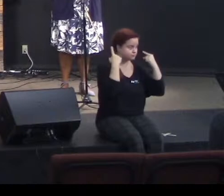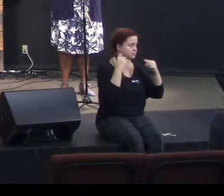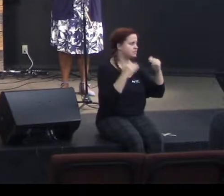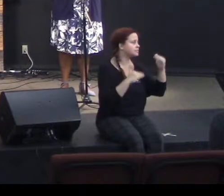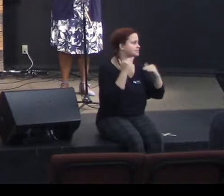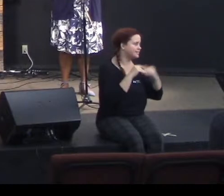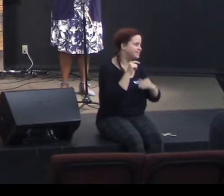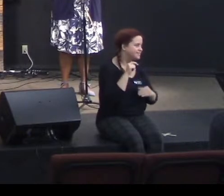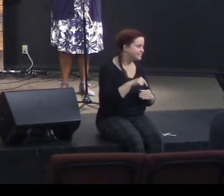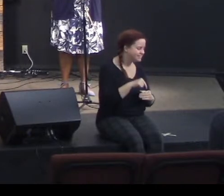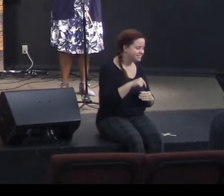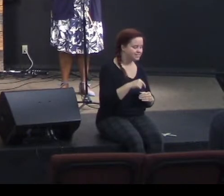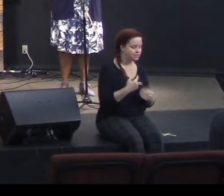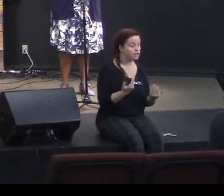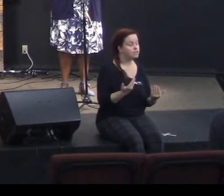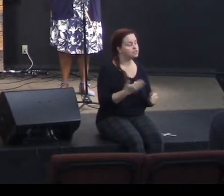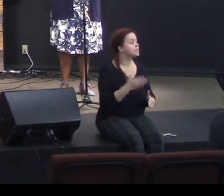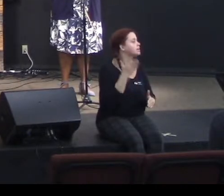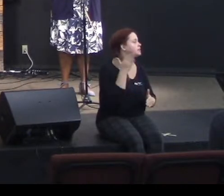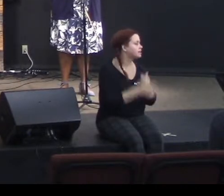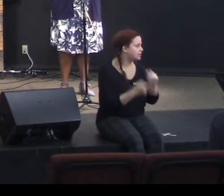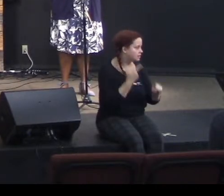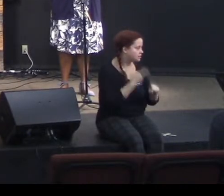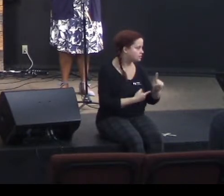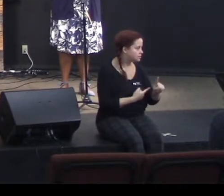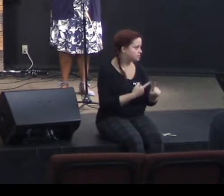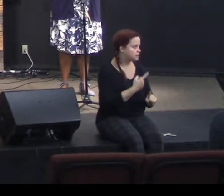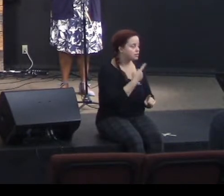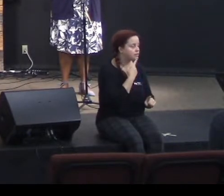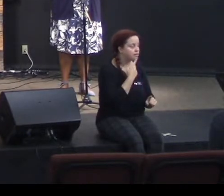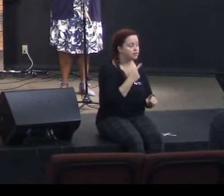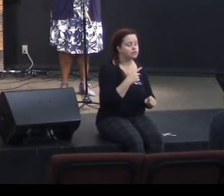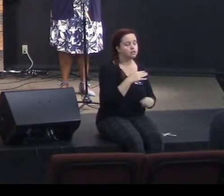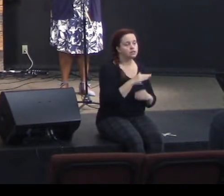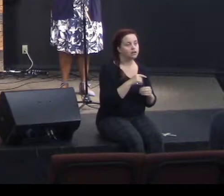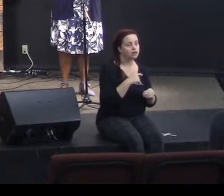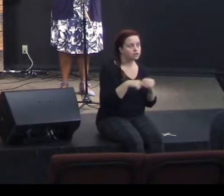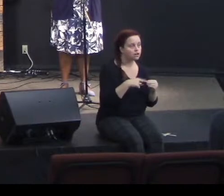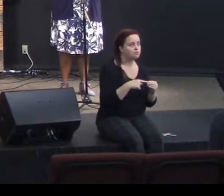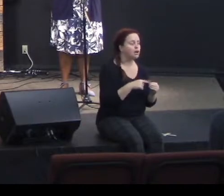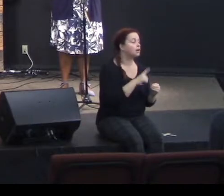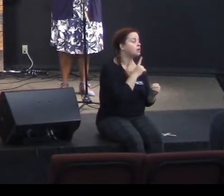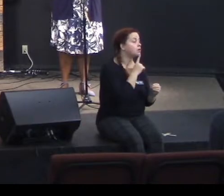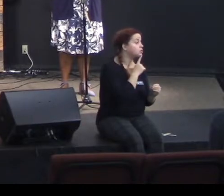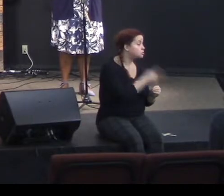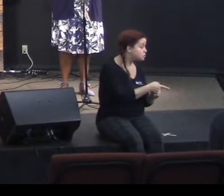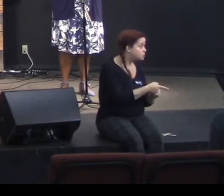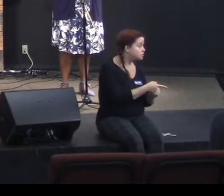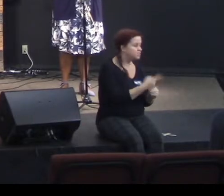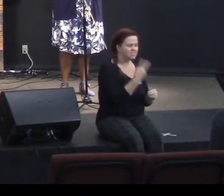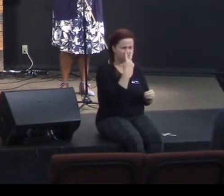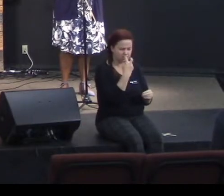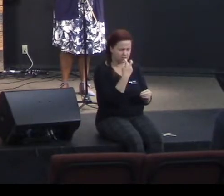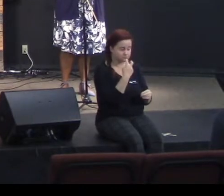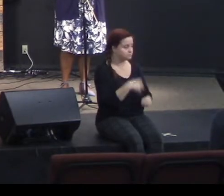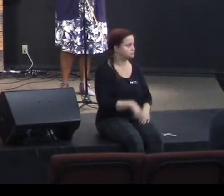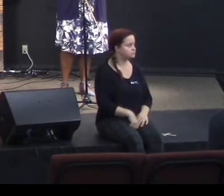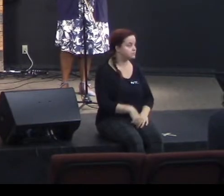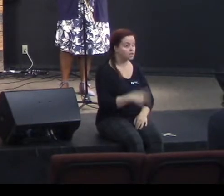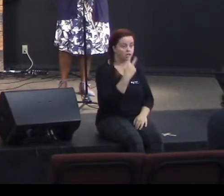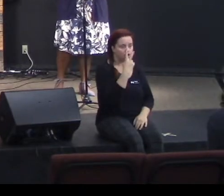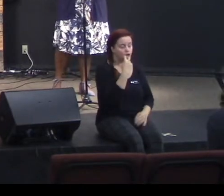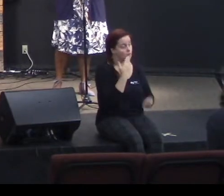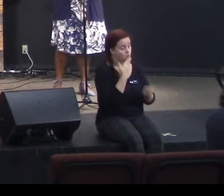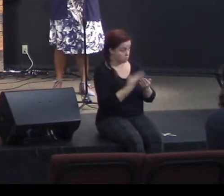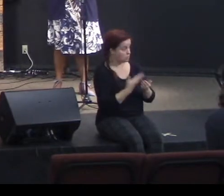of course, at the end of the month, we'll talk about truth and doubt. Wow. Doubt's a good thing. We see